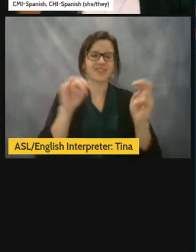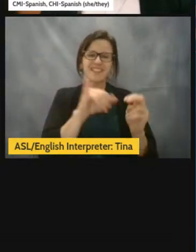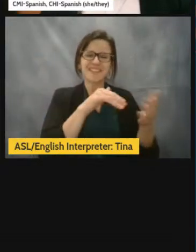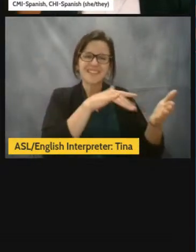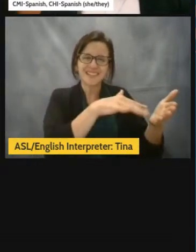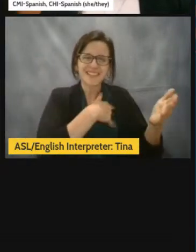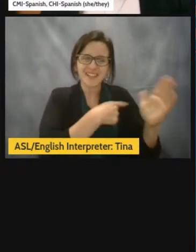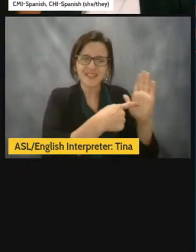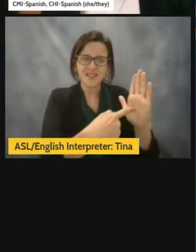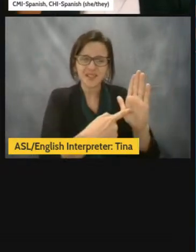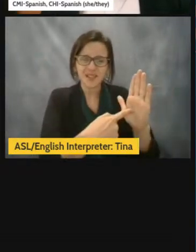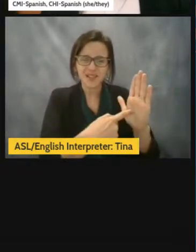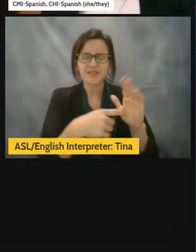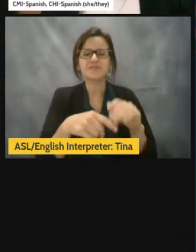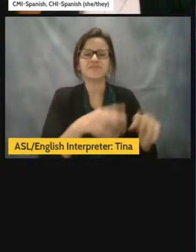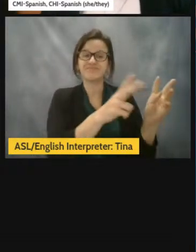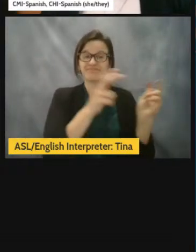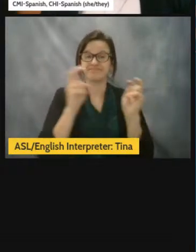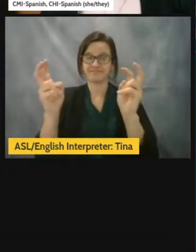us, and commit to doing better.